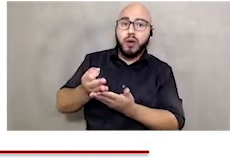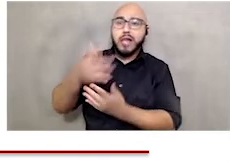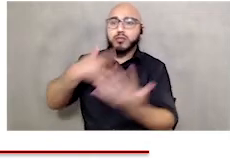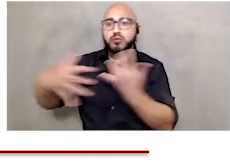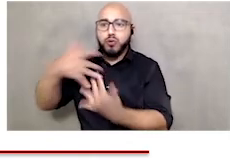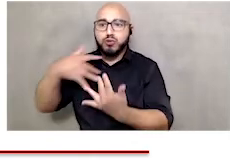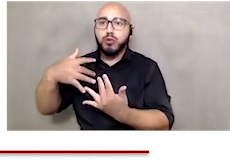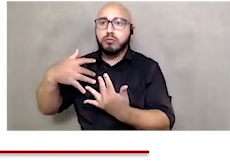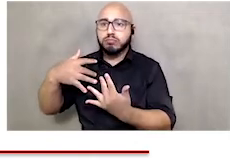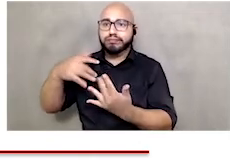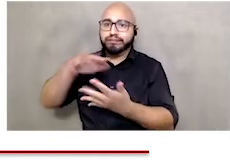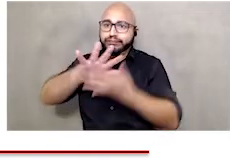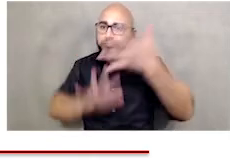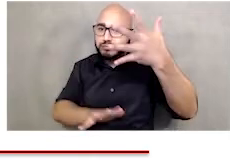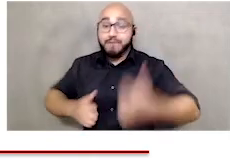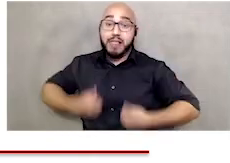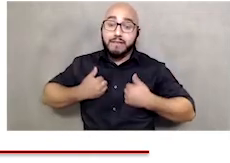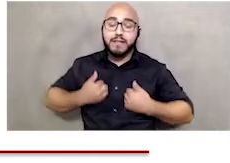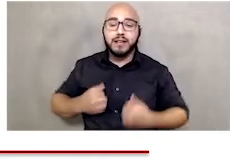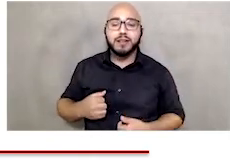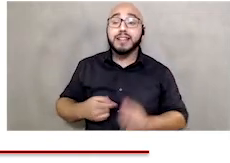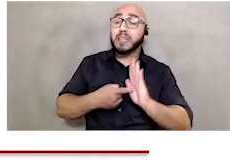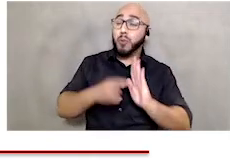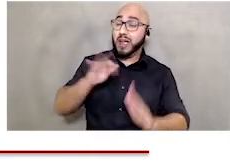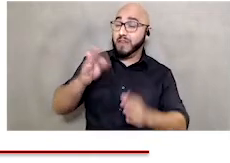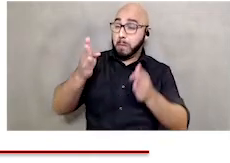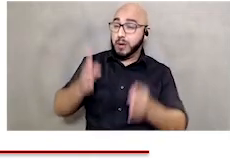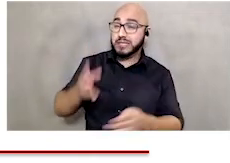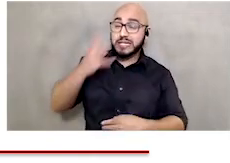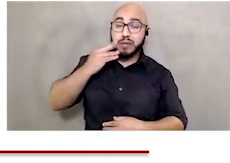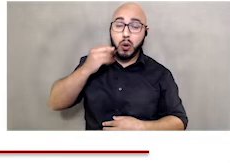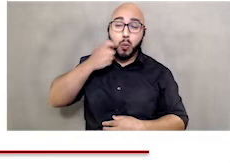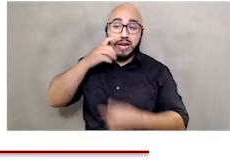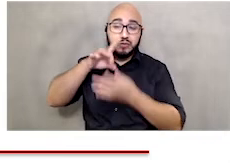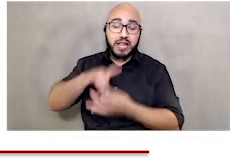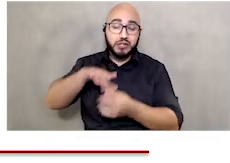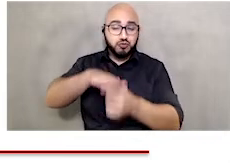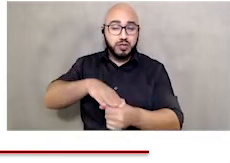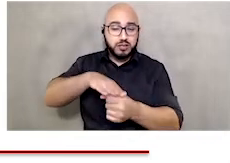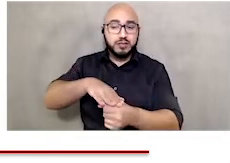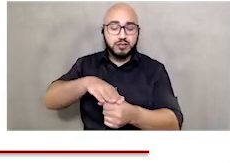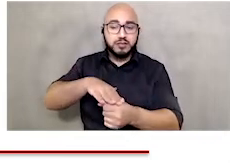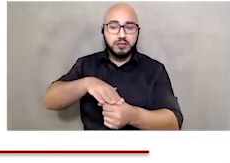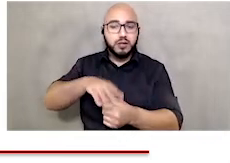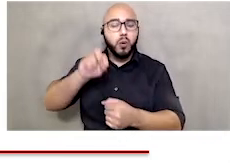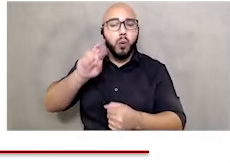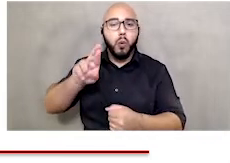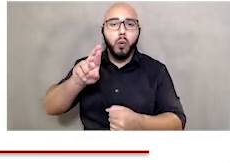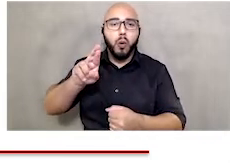life. So if someone is experiencing race-related stress or